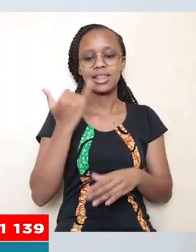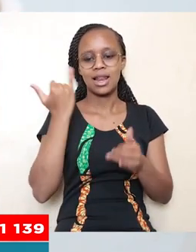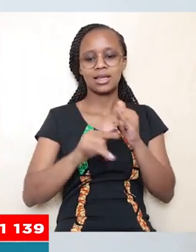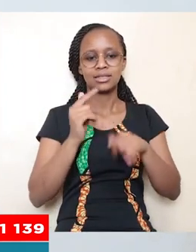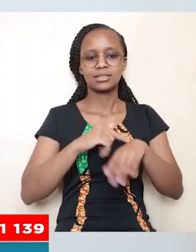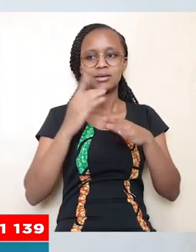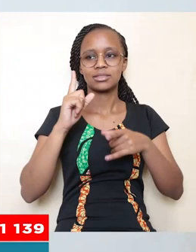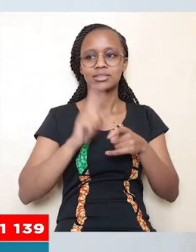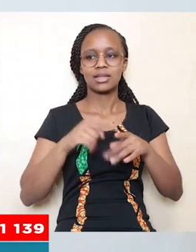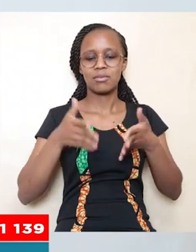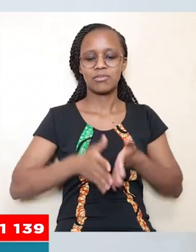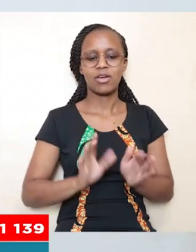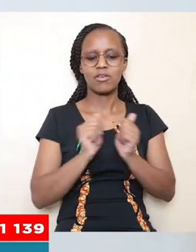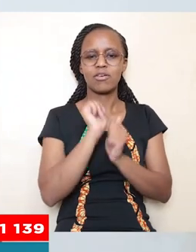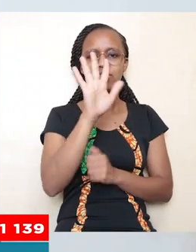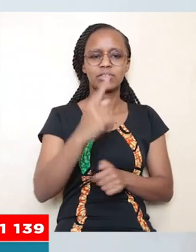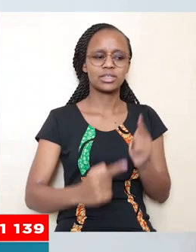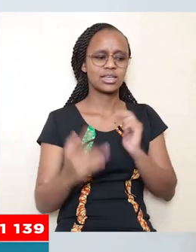is when you gave birth 15 years ago.